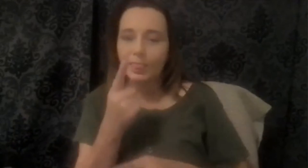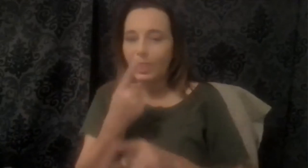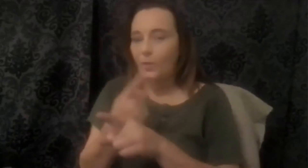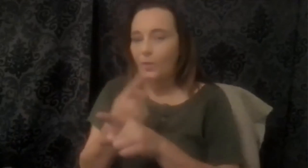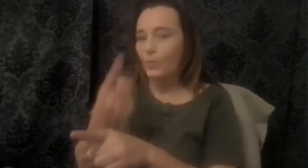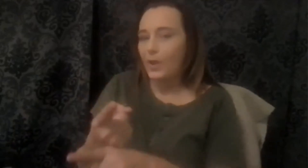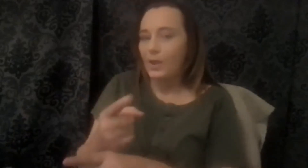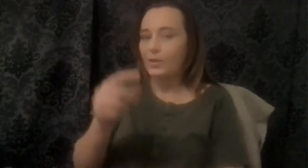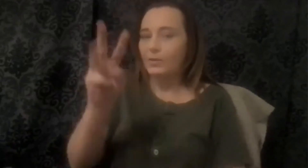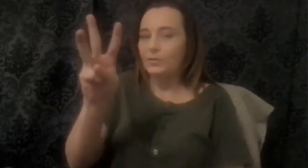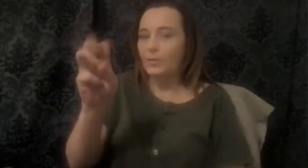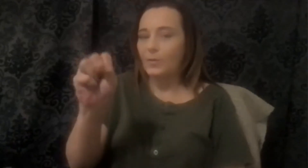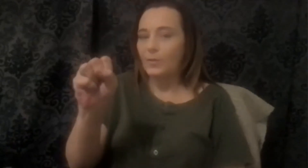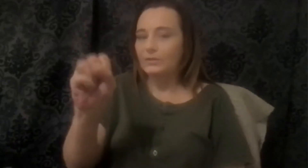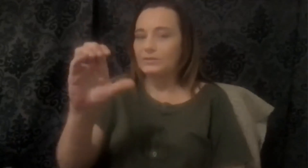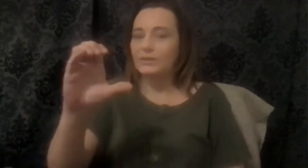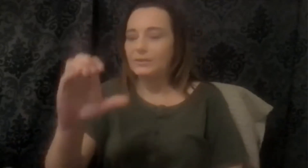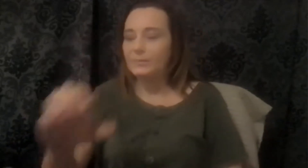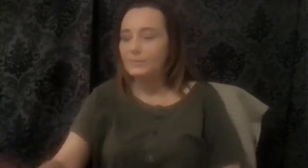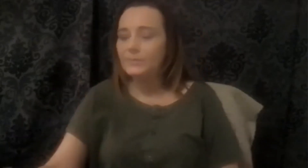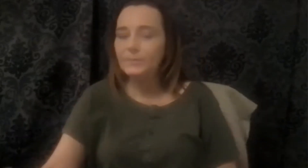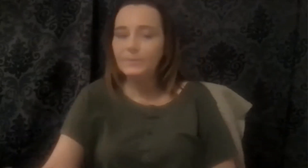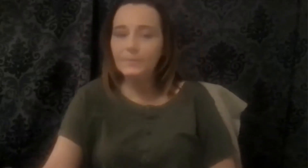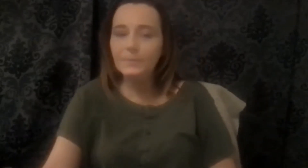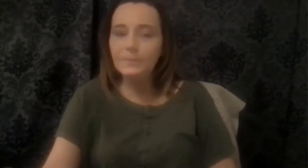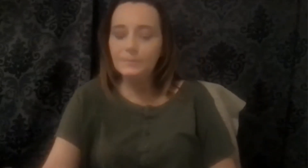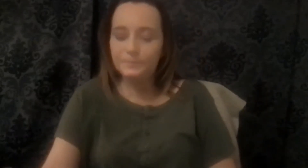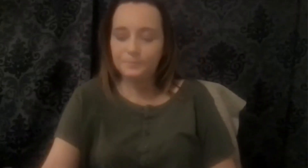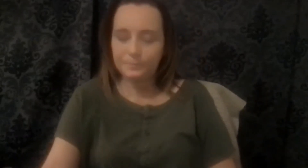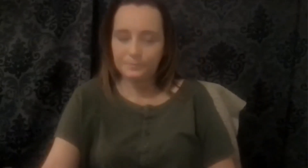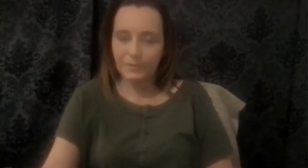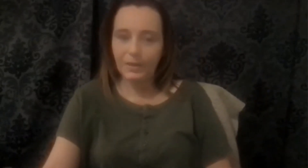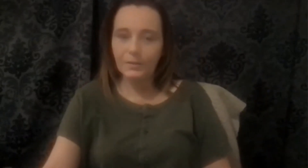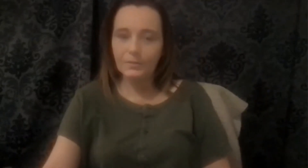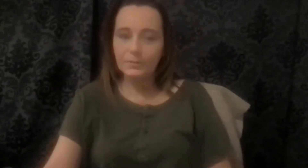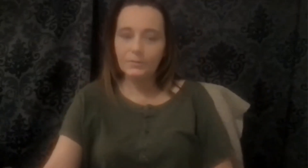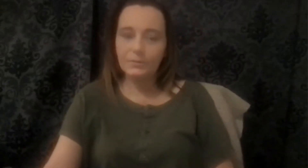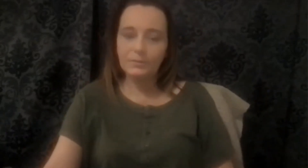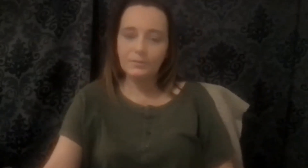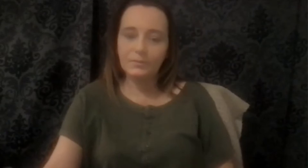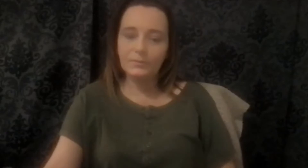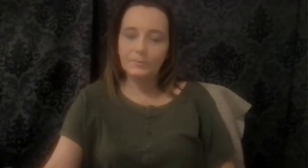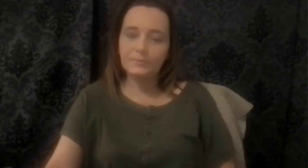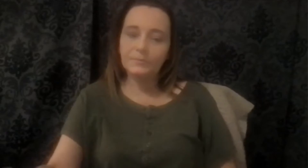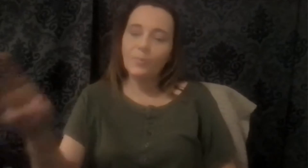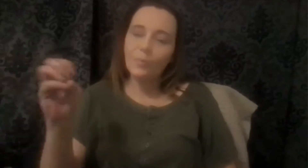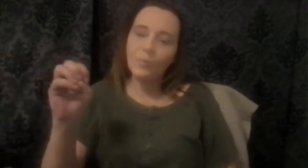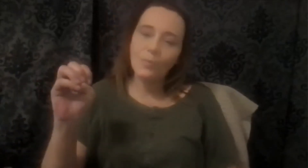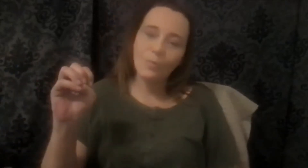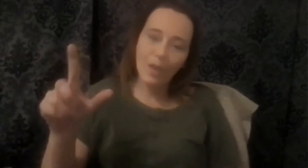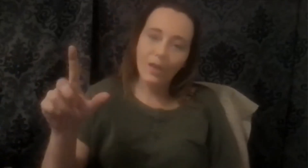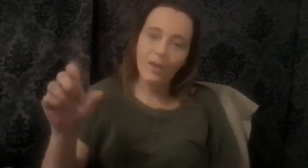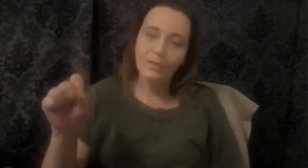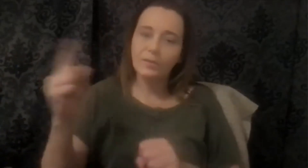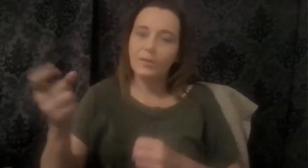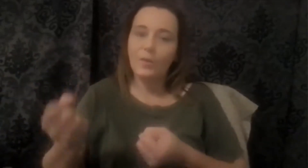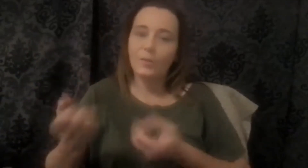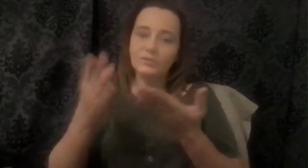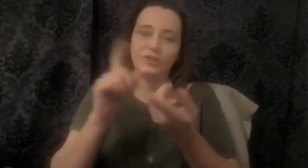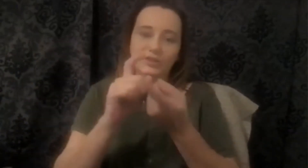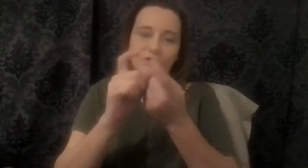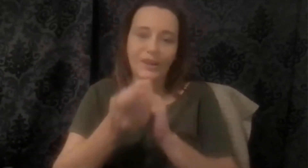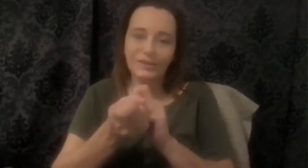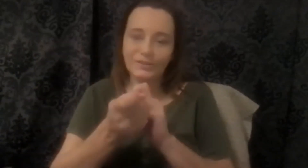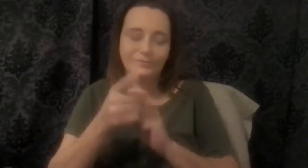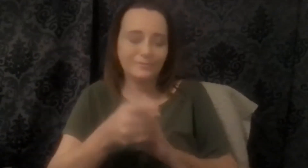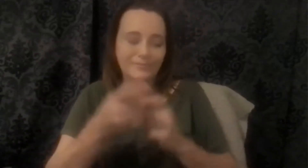Well, I mean, you could always suggest changes, but like we said, like this